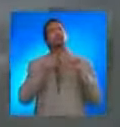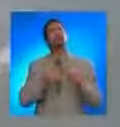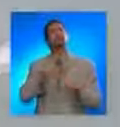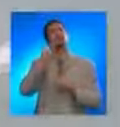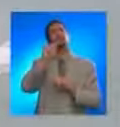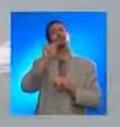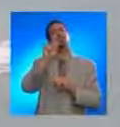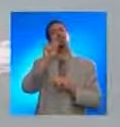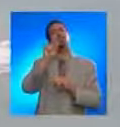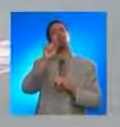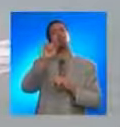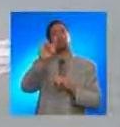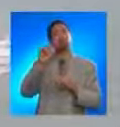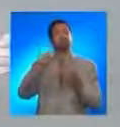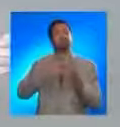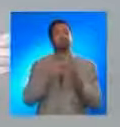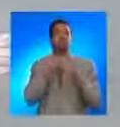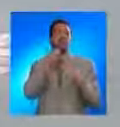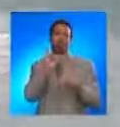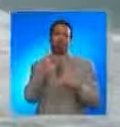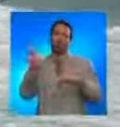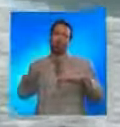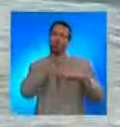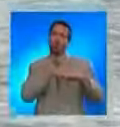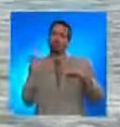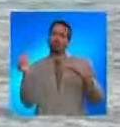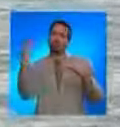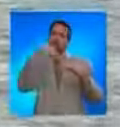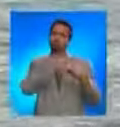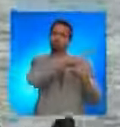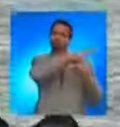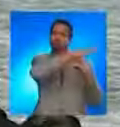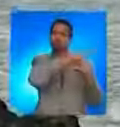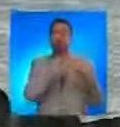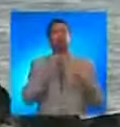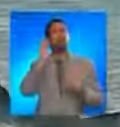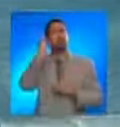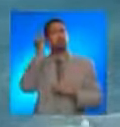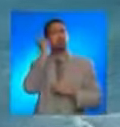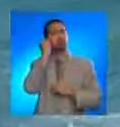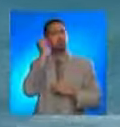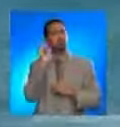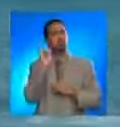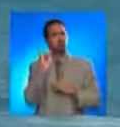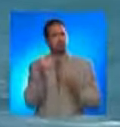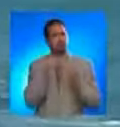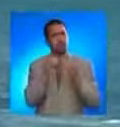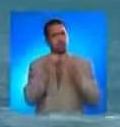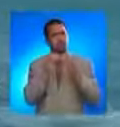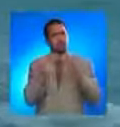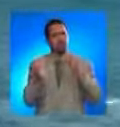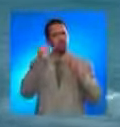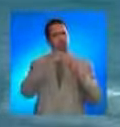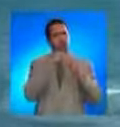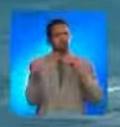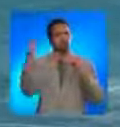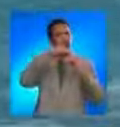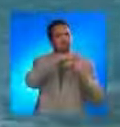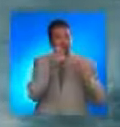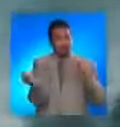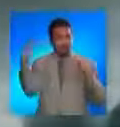Many tsunamis have waves that break differently than normal sea waves. Some present themselves as a quick rise in sea level or a sudden